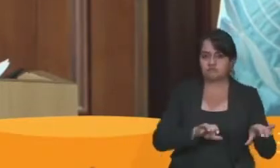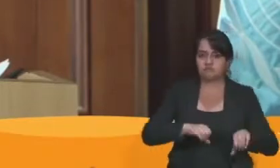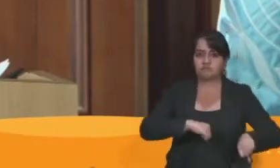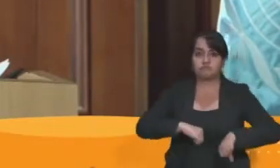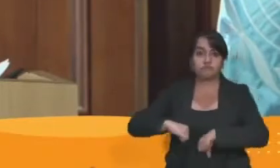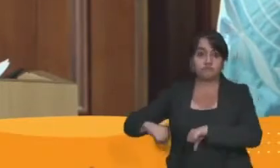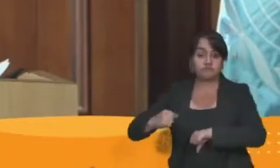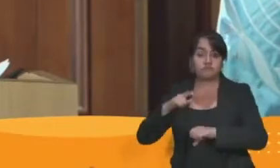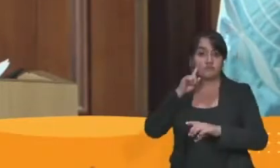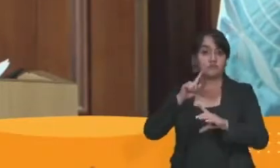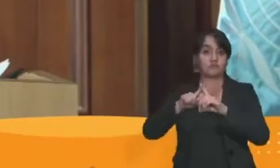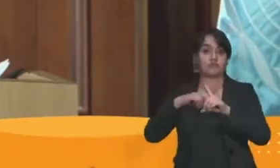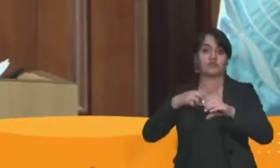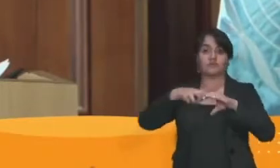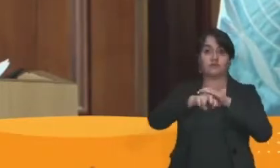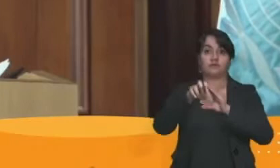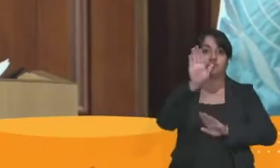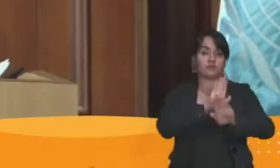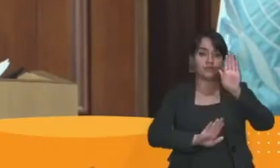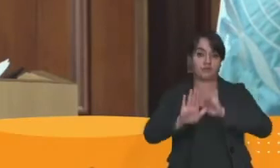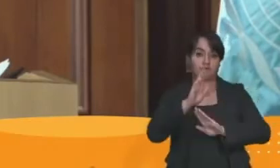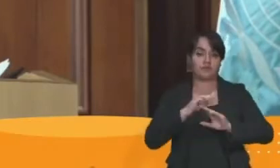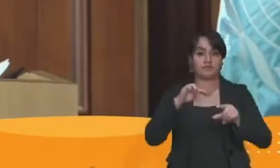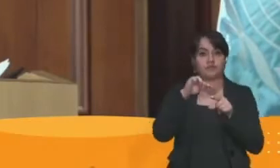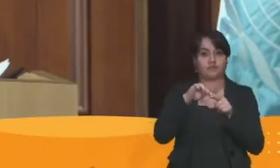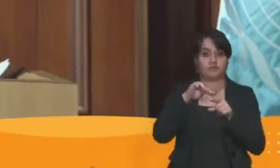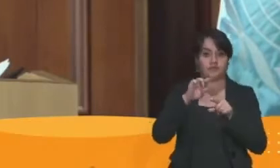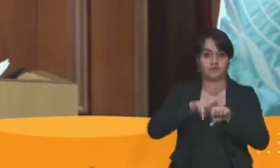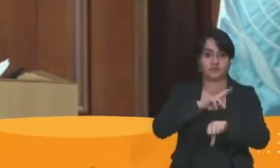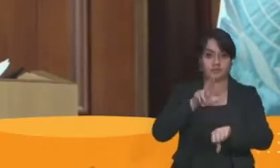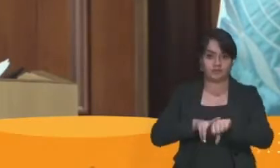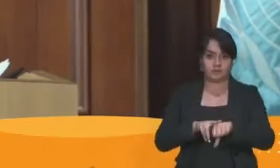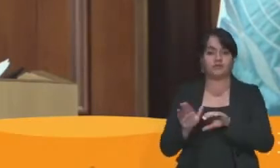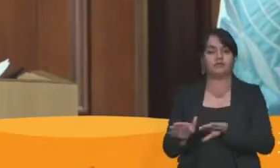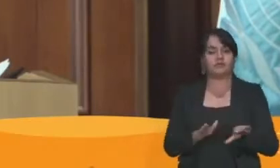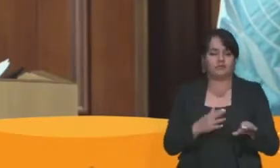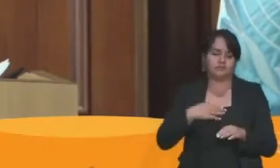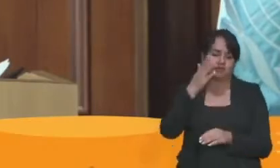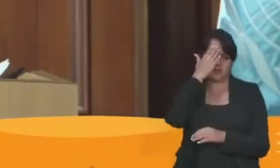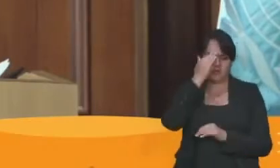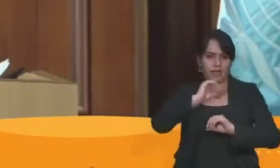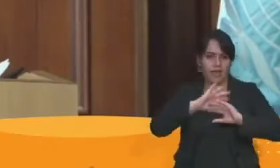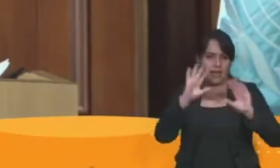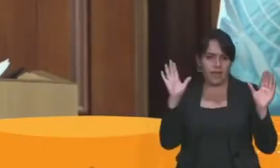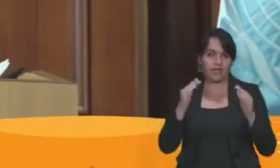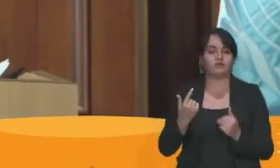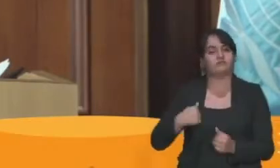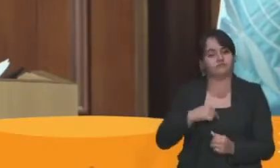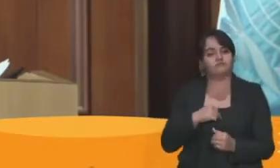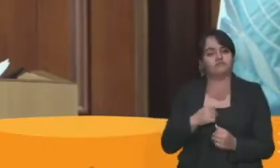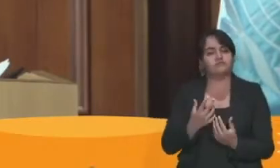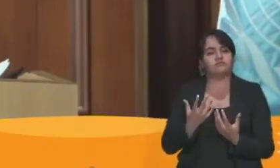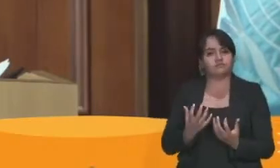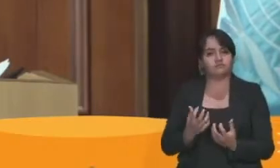strengthening the mining capital and the defense of natural resources. Of course, I